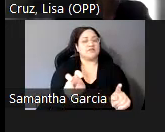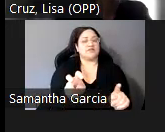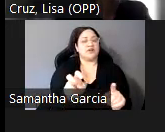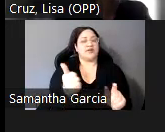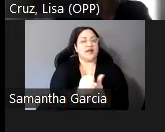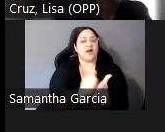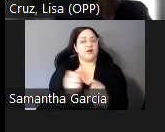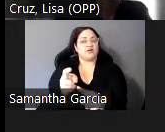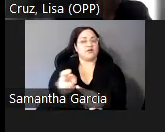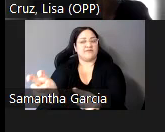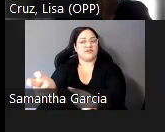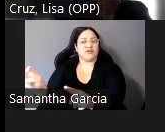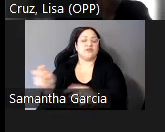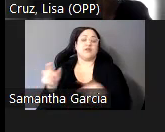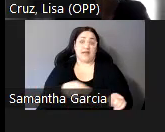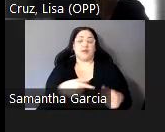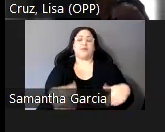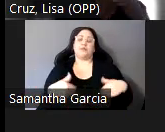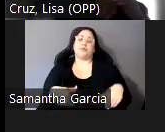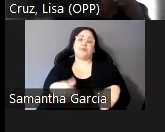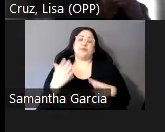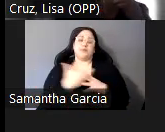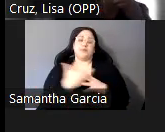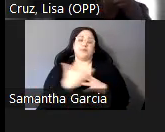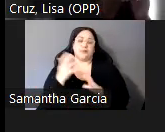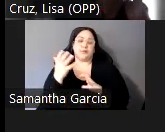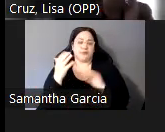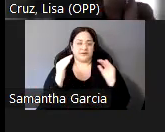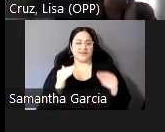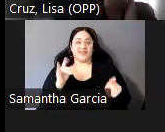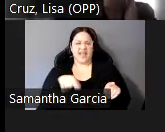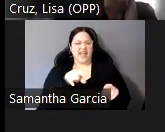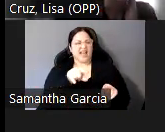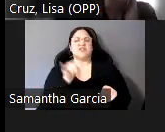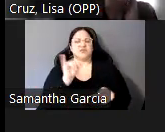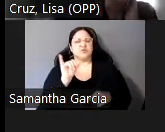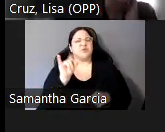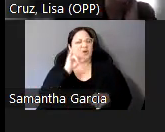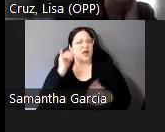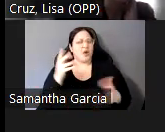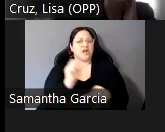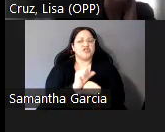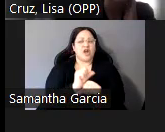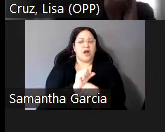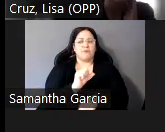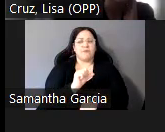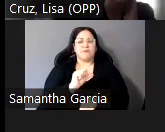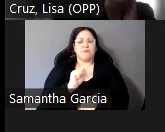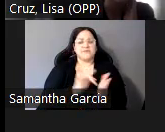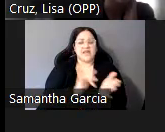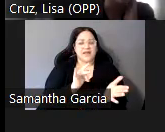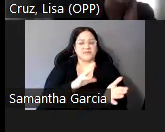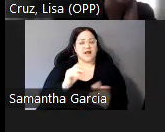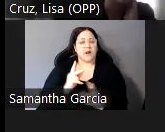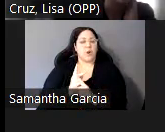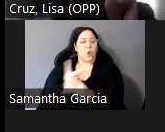information. We're also seeing this with job scams and loan scams. The next one is the direct deposit, where we're seeing 8.3